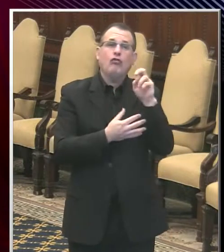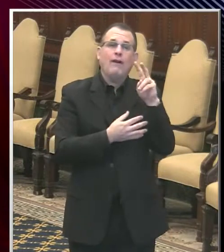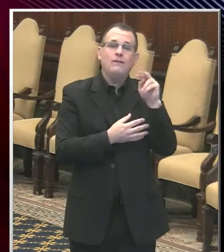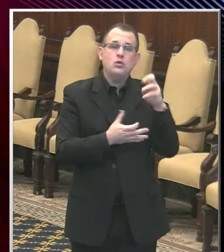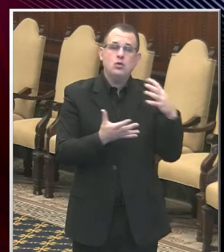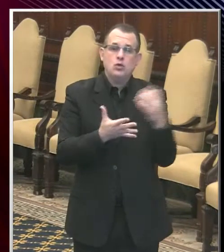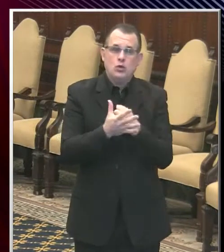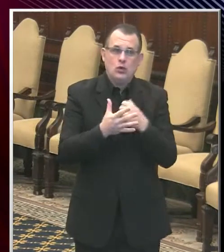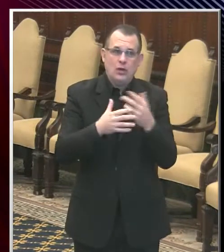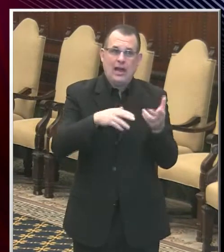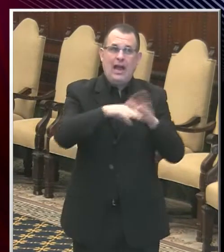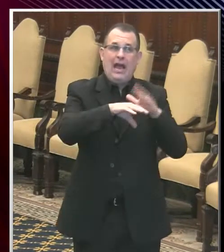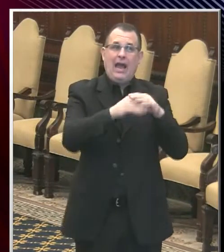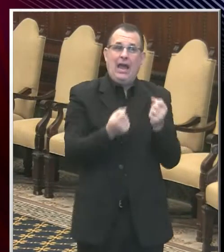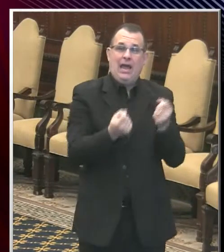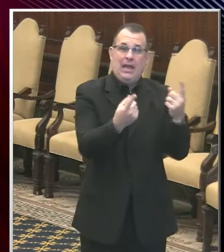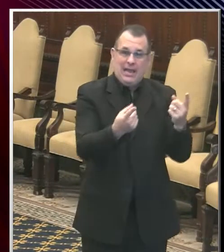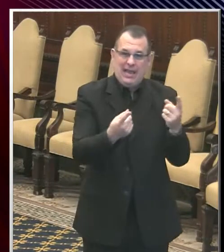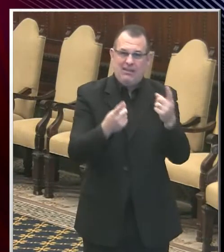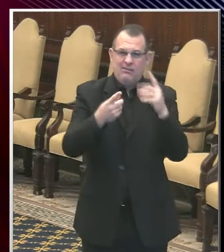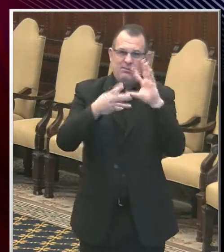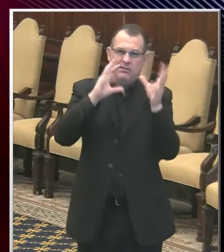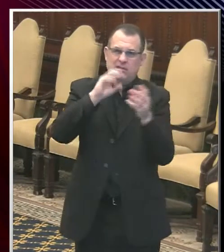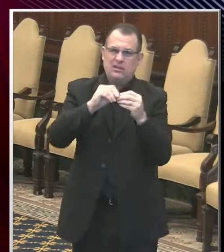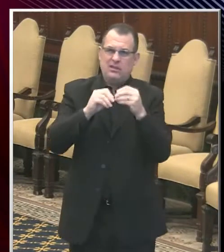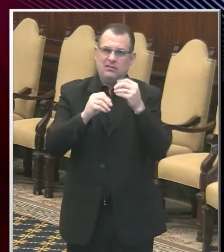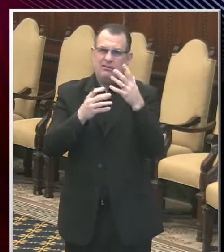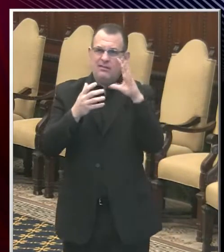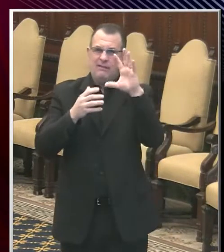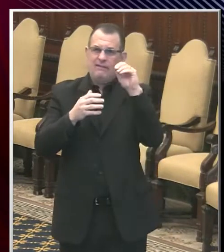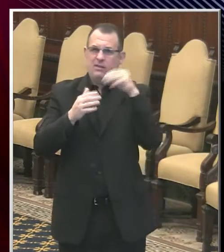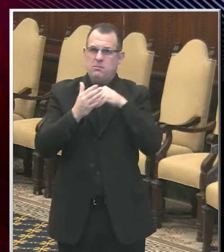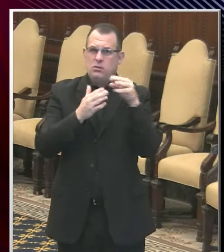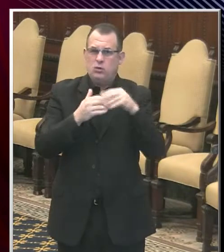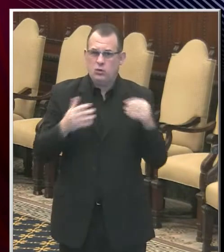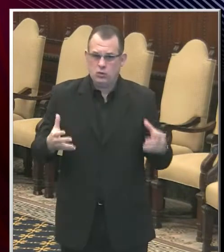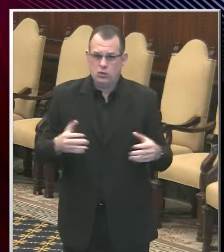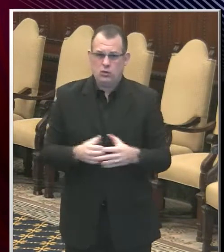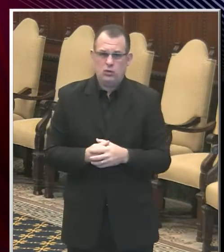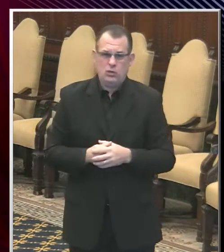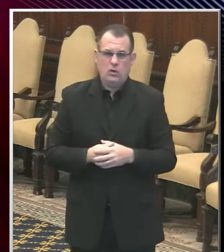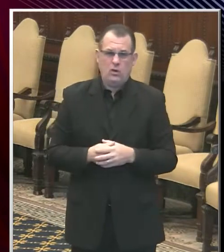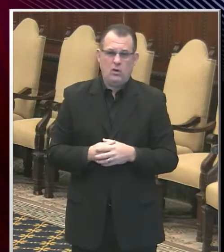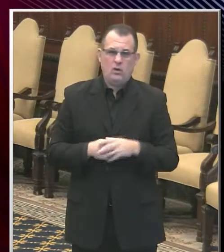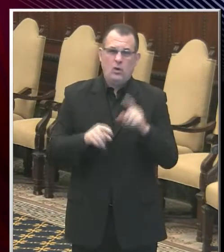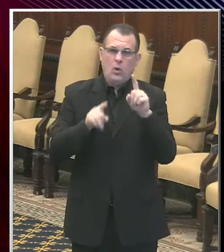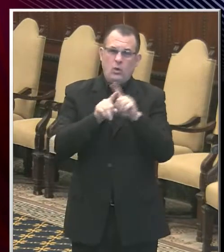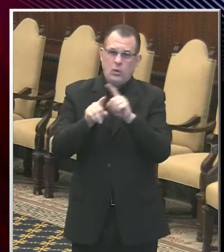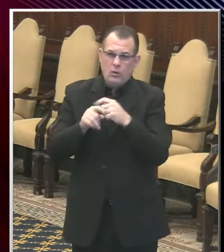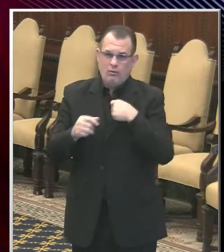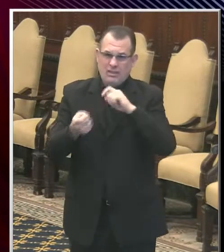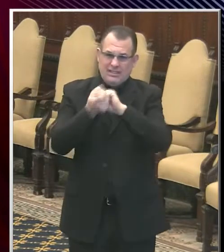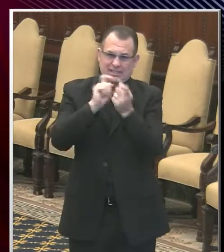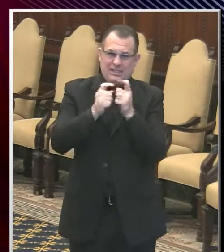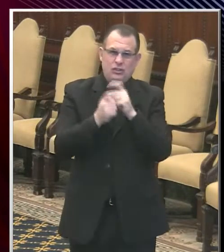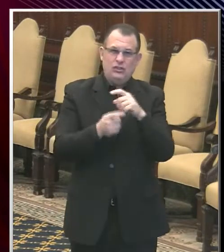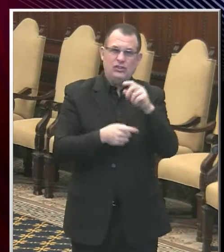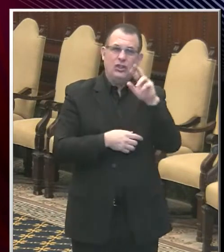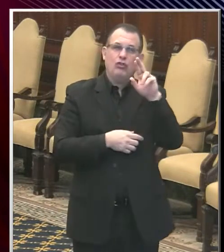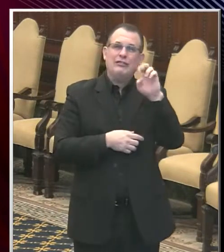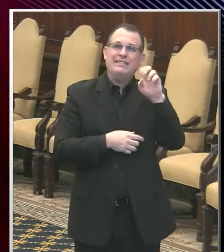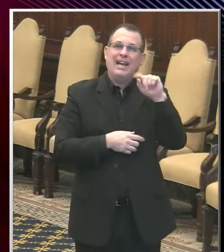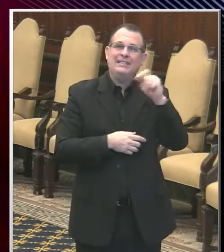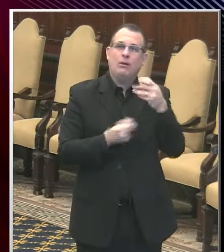we're proposing a change to the school district portion of the real estate tax in order to increase funding to the Philadelphia School District, which faces its own